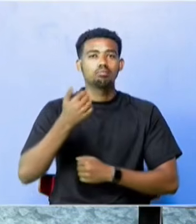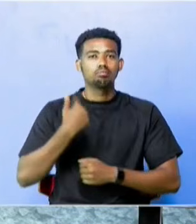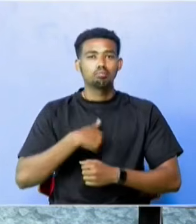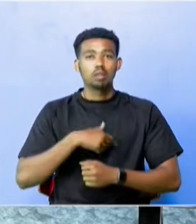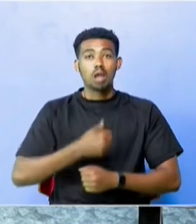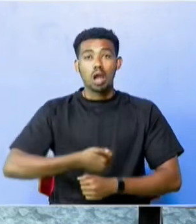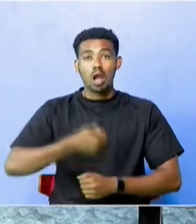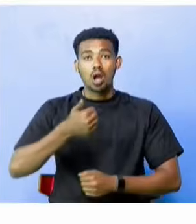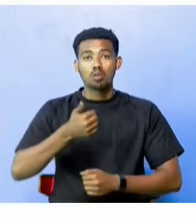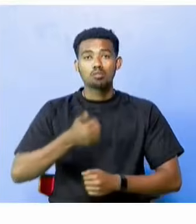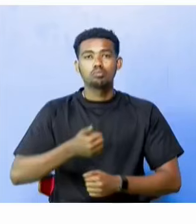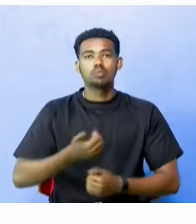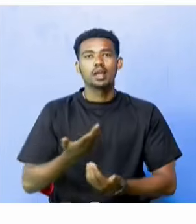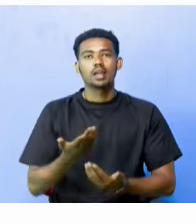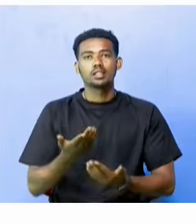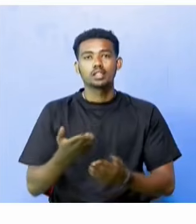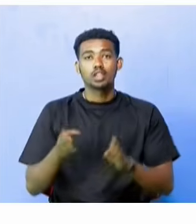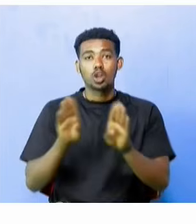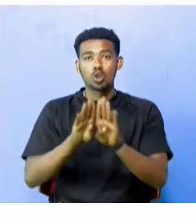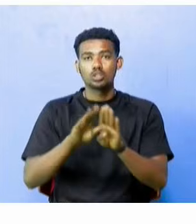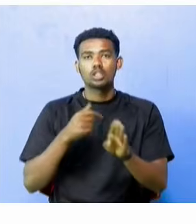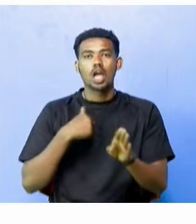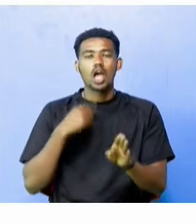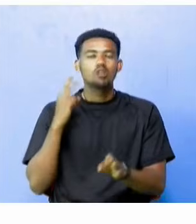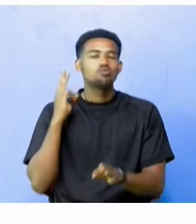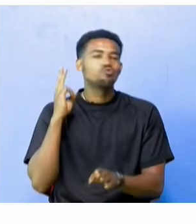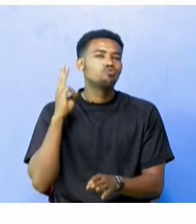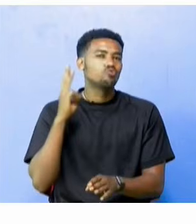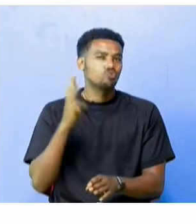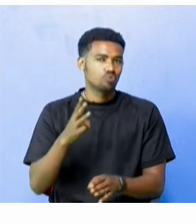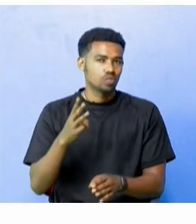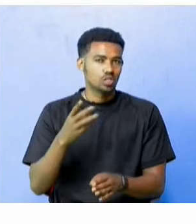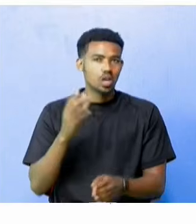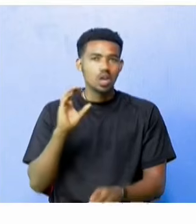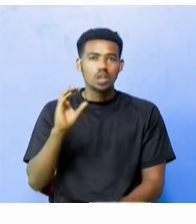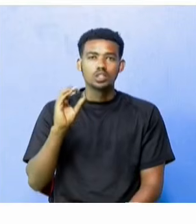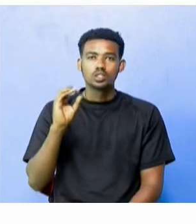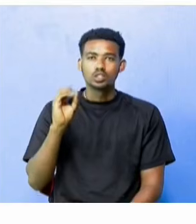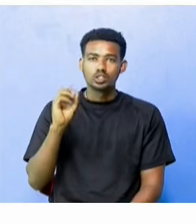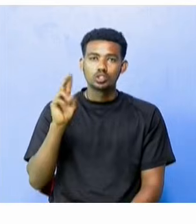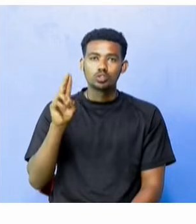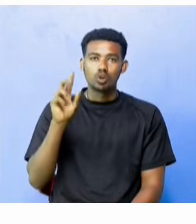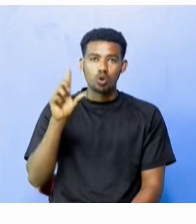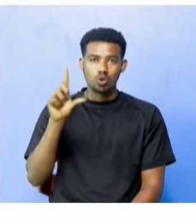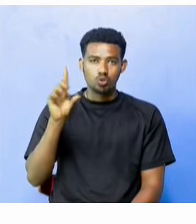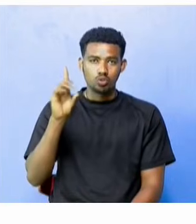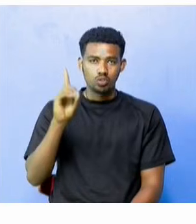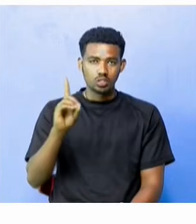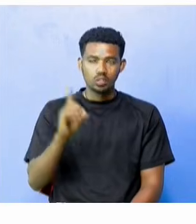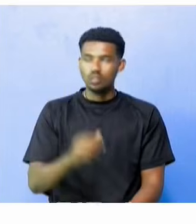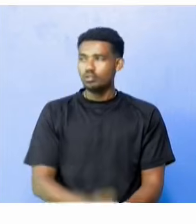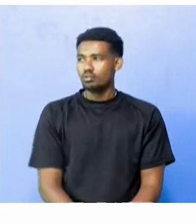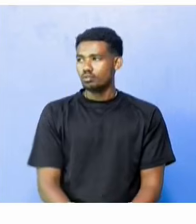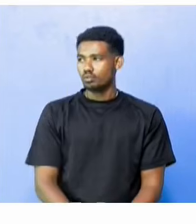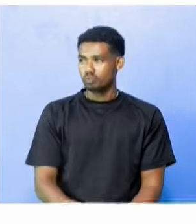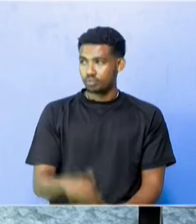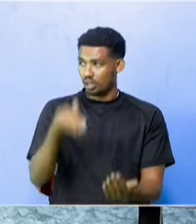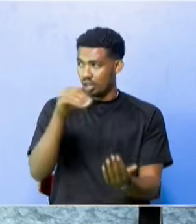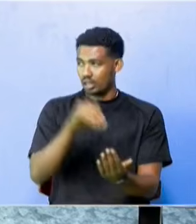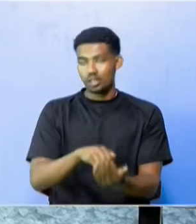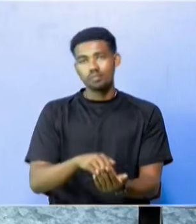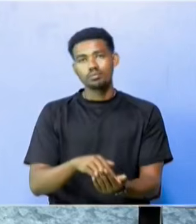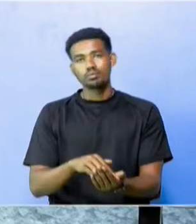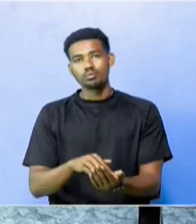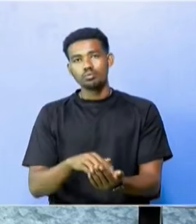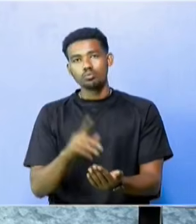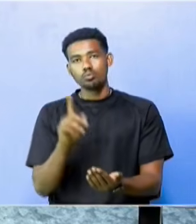go see. I would. I could. You see? I would again. So what do we have?